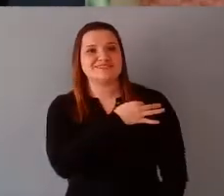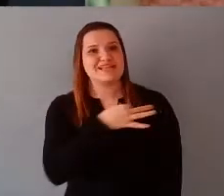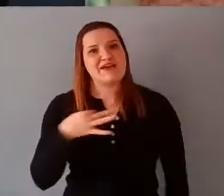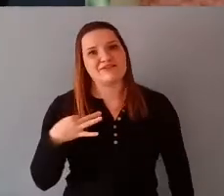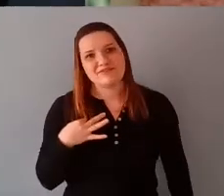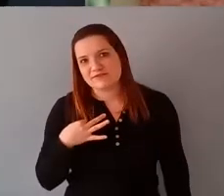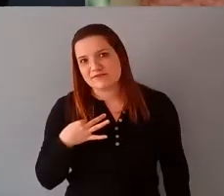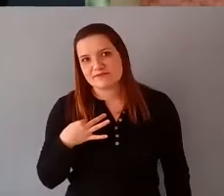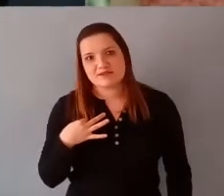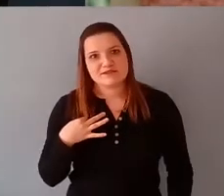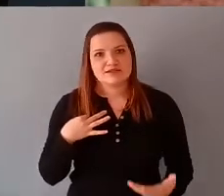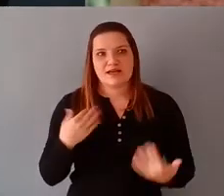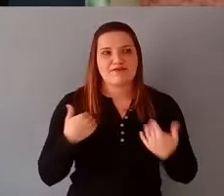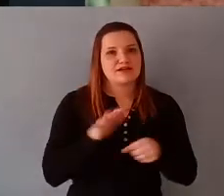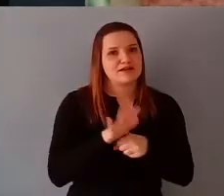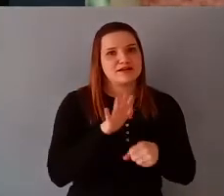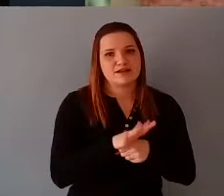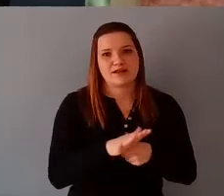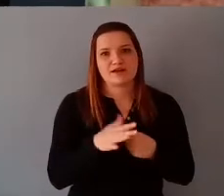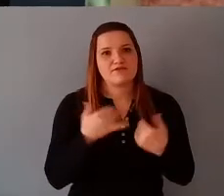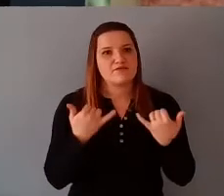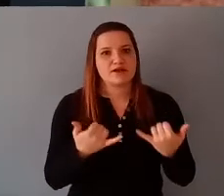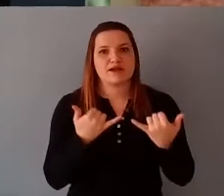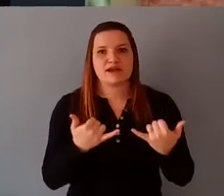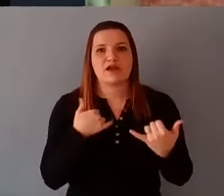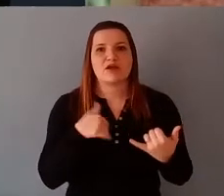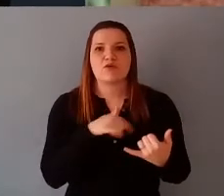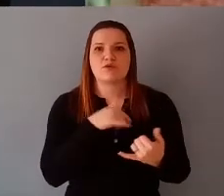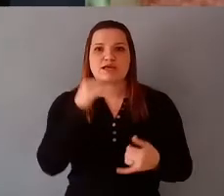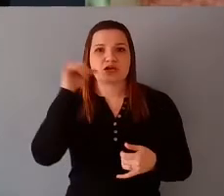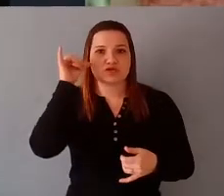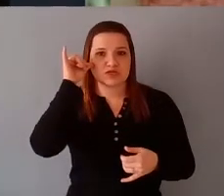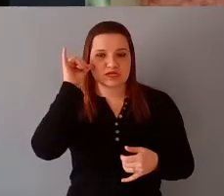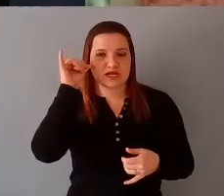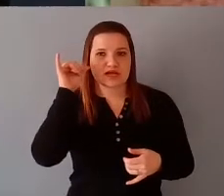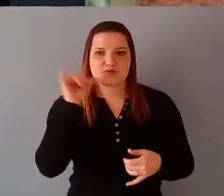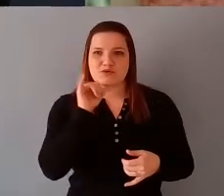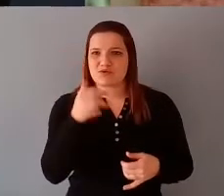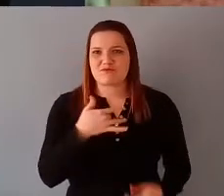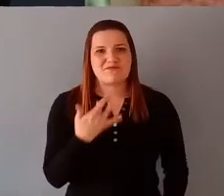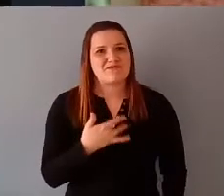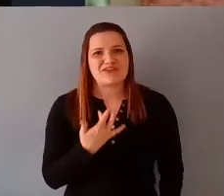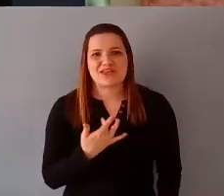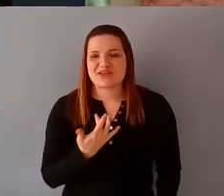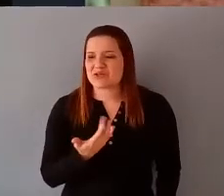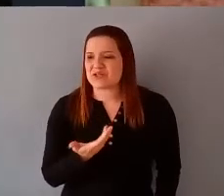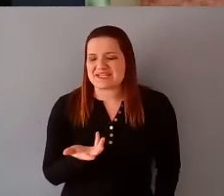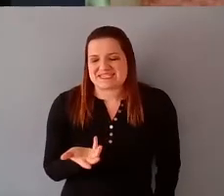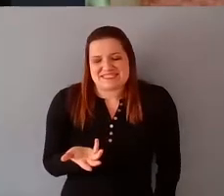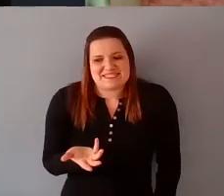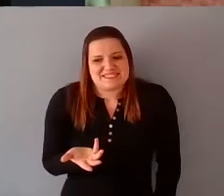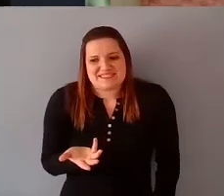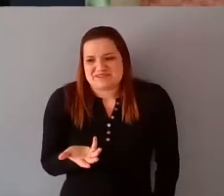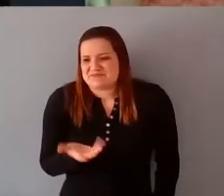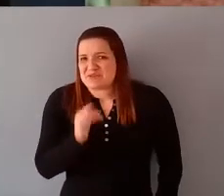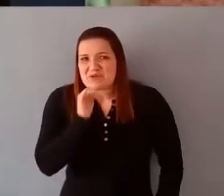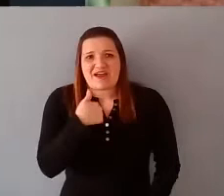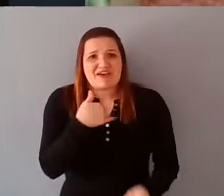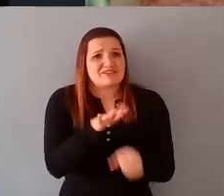those screening tables. And yesterday we just don't feel that we have enough